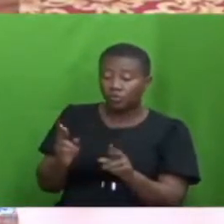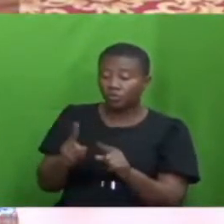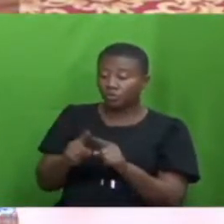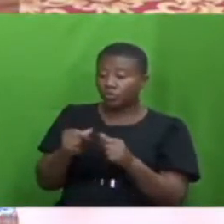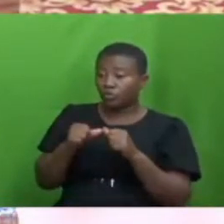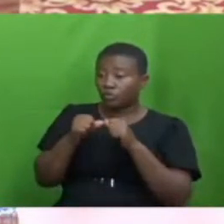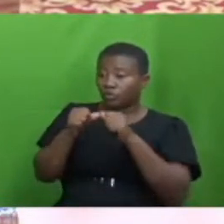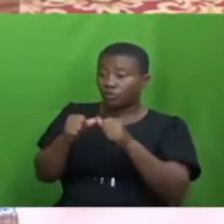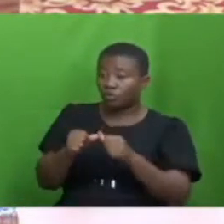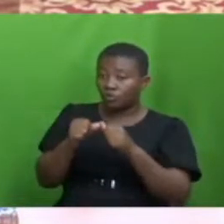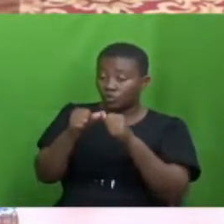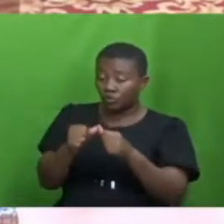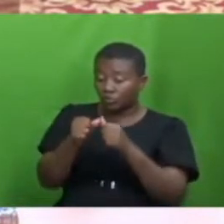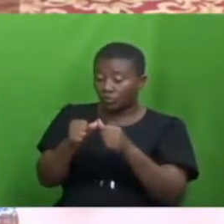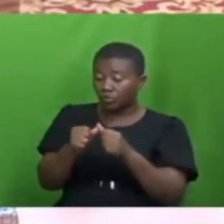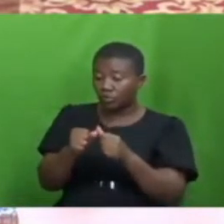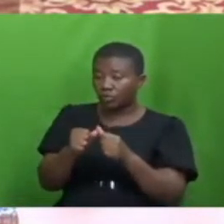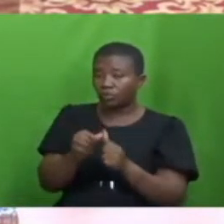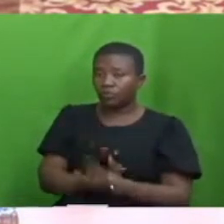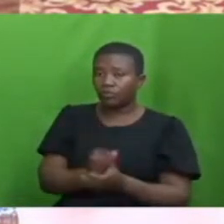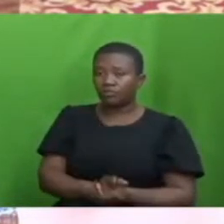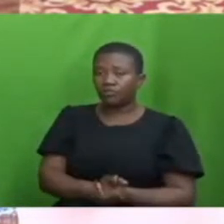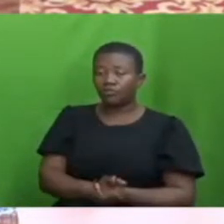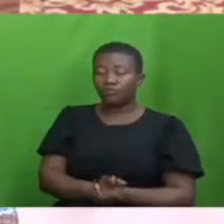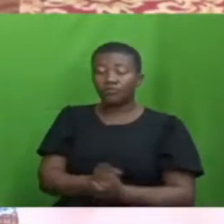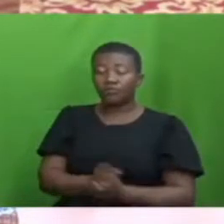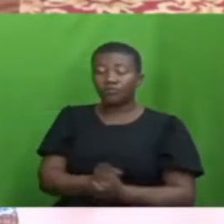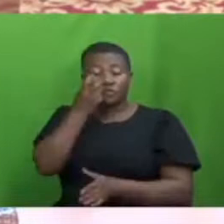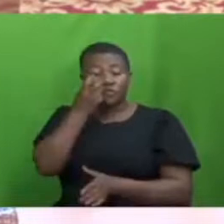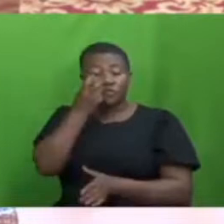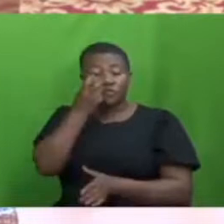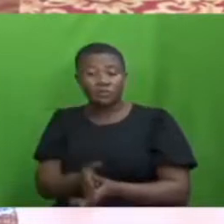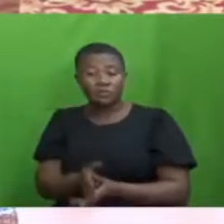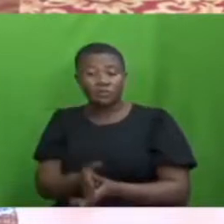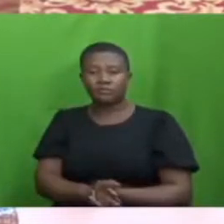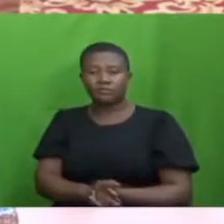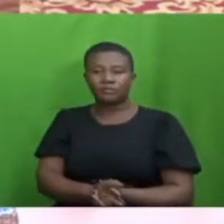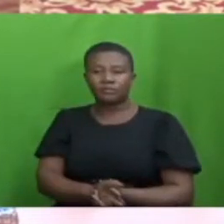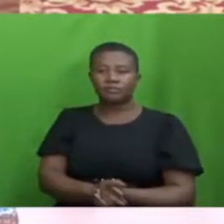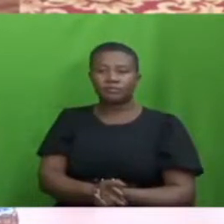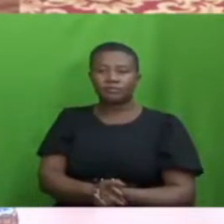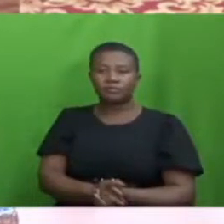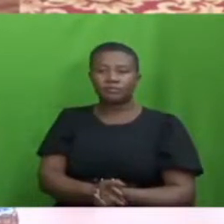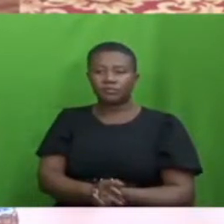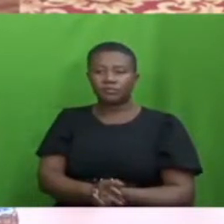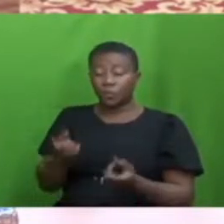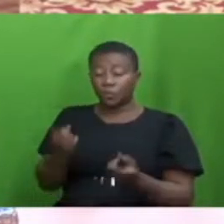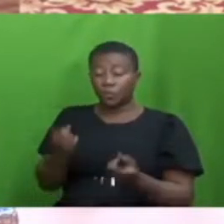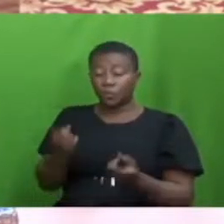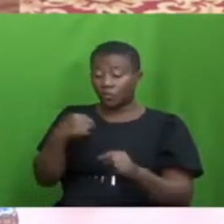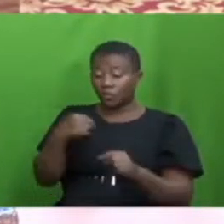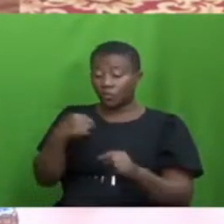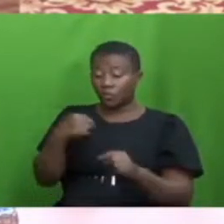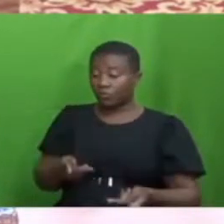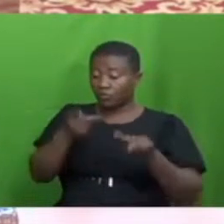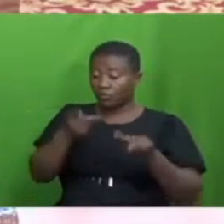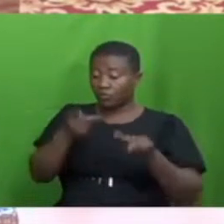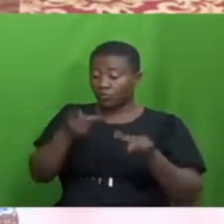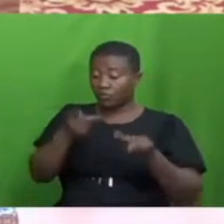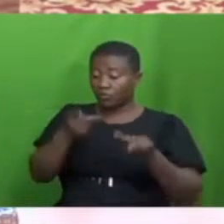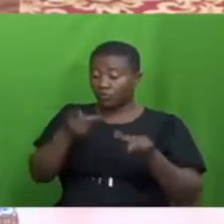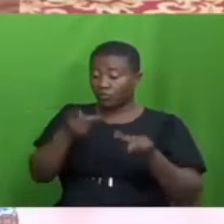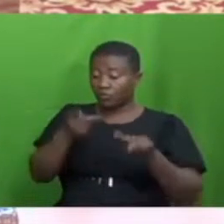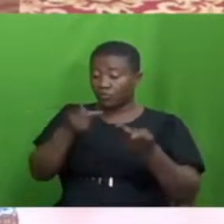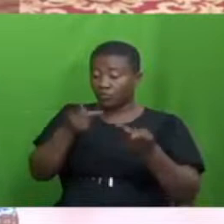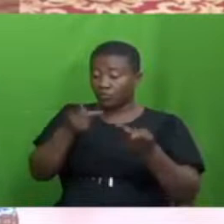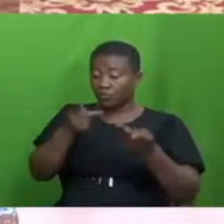continue down that path. Mr. Speaker, when I presented the 2023 budget in